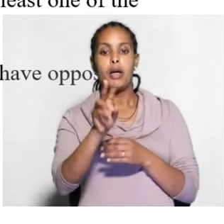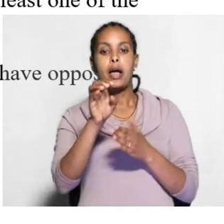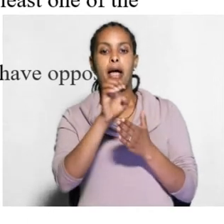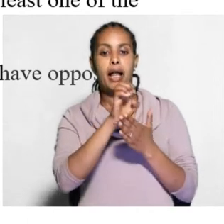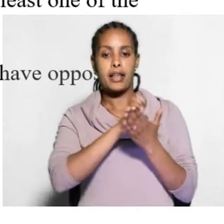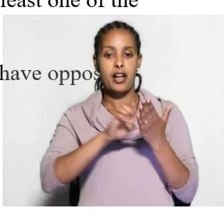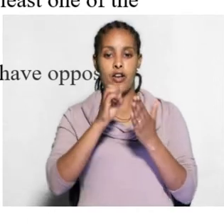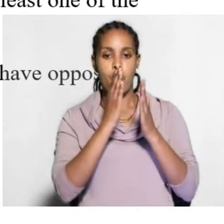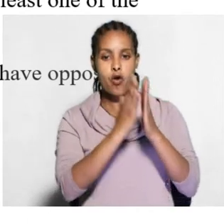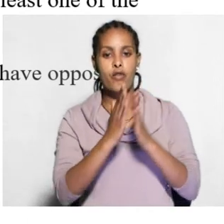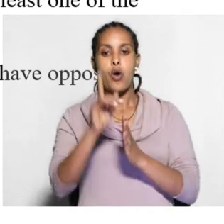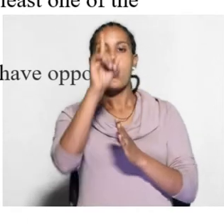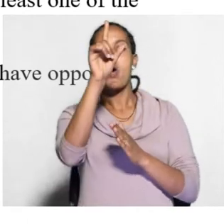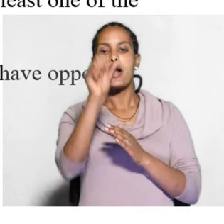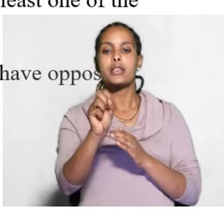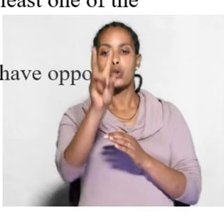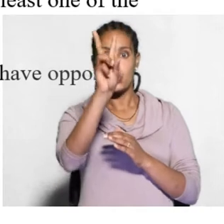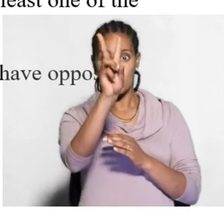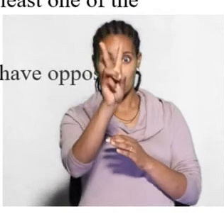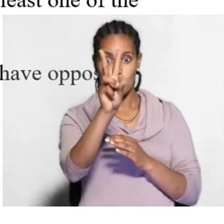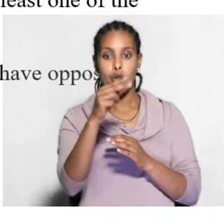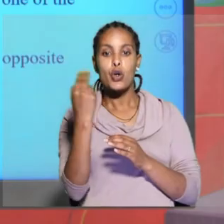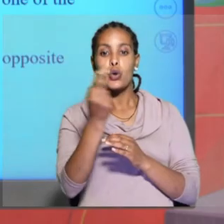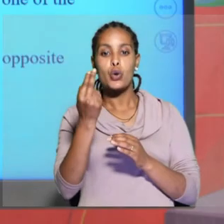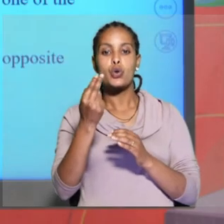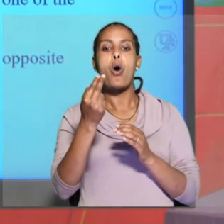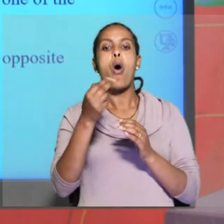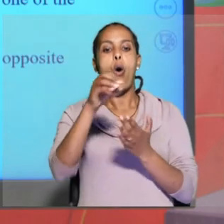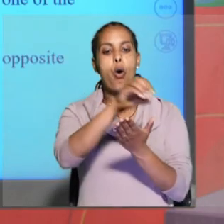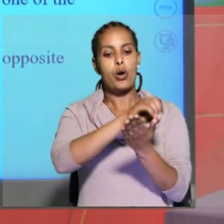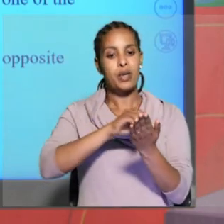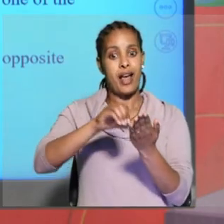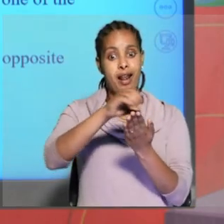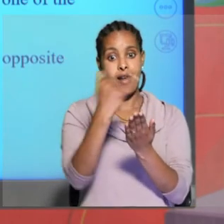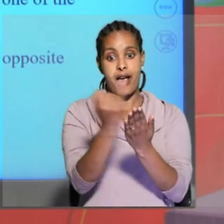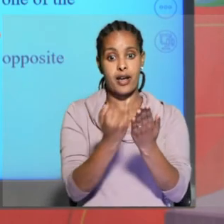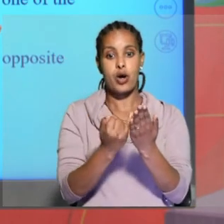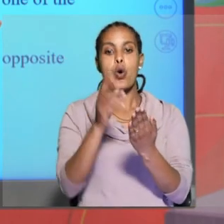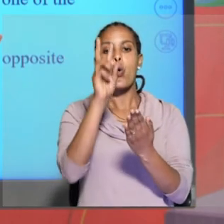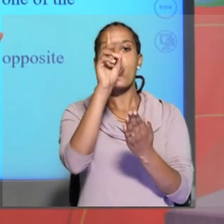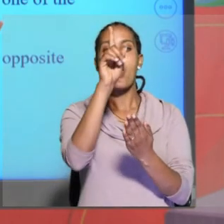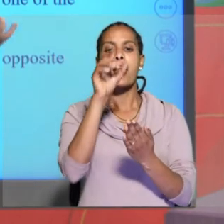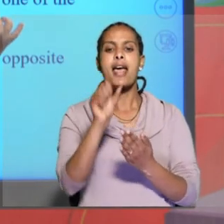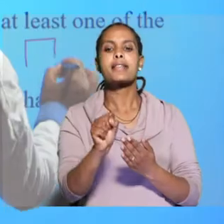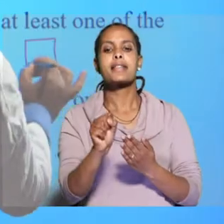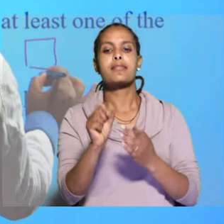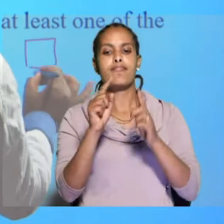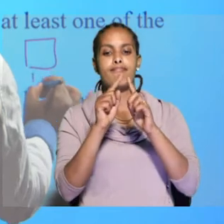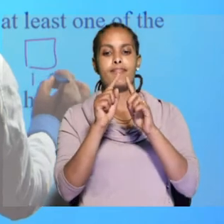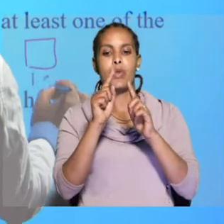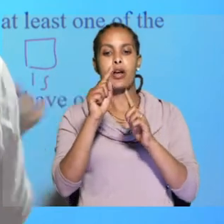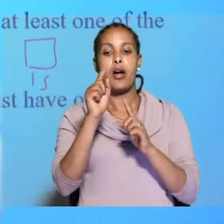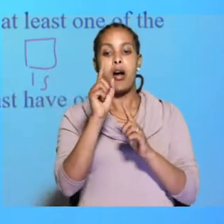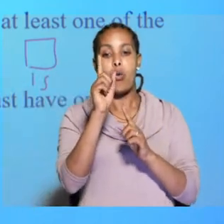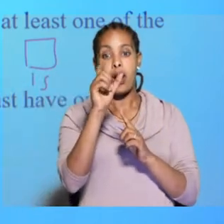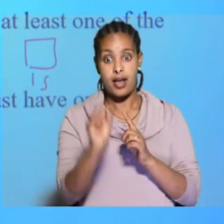Electronic configuration 1s2. Using orbital diagram, 1s atomic orbital. 1s